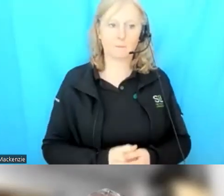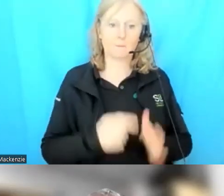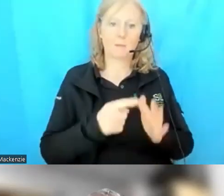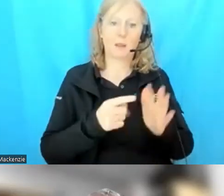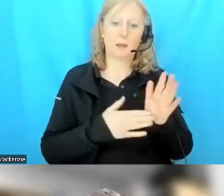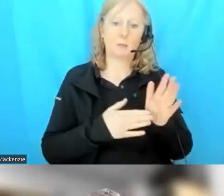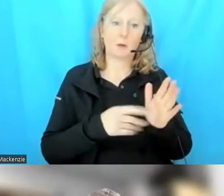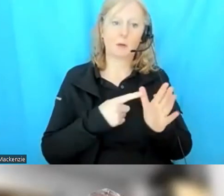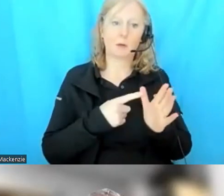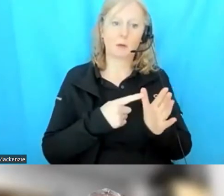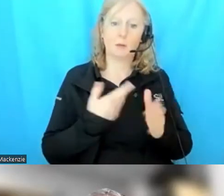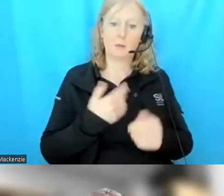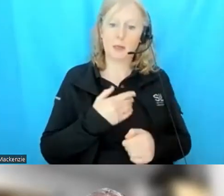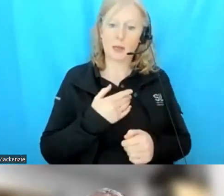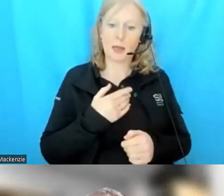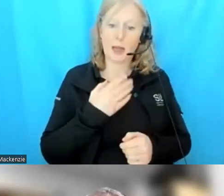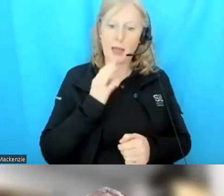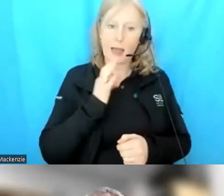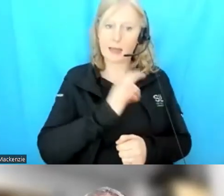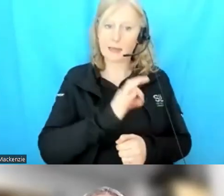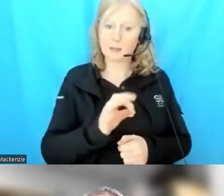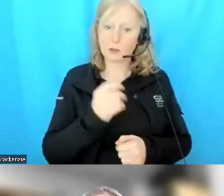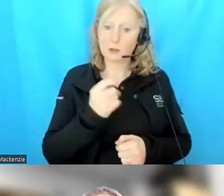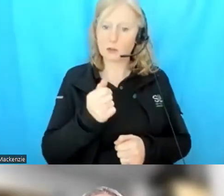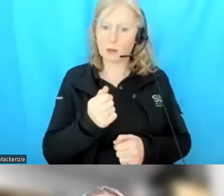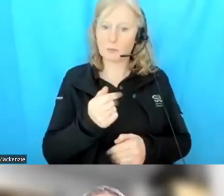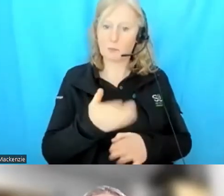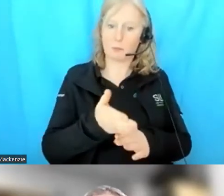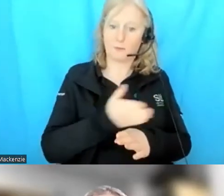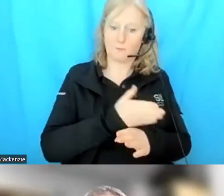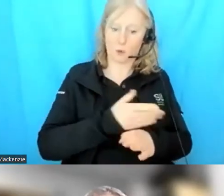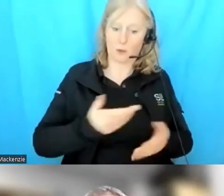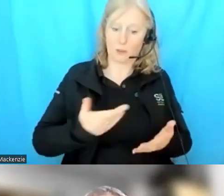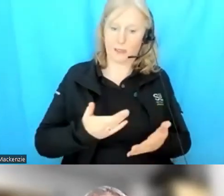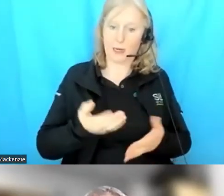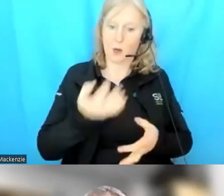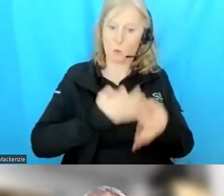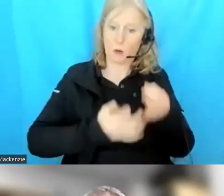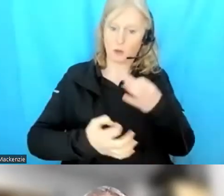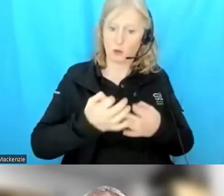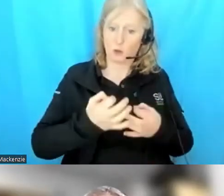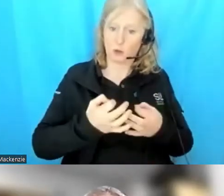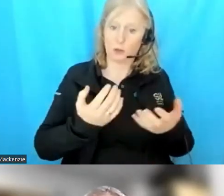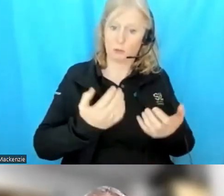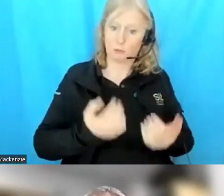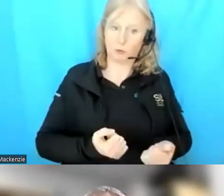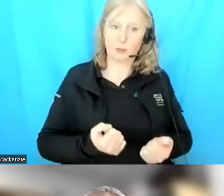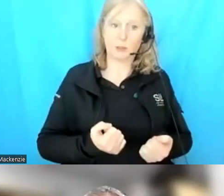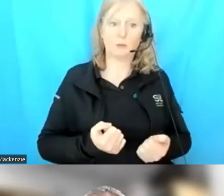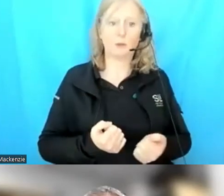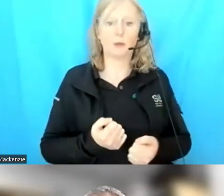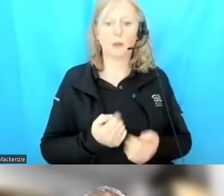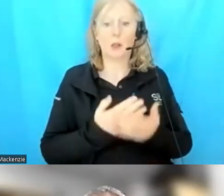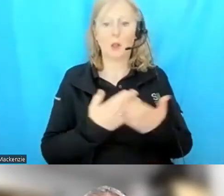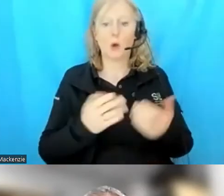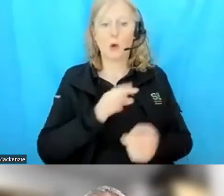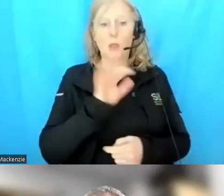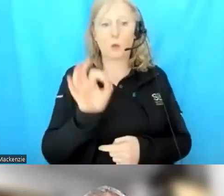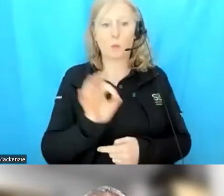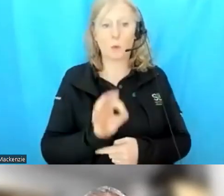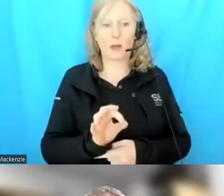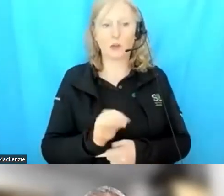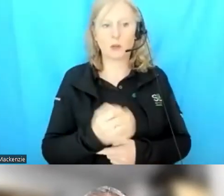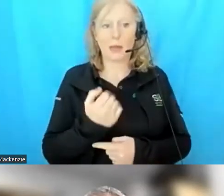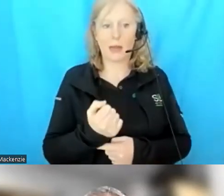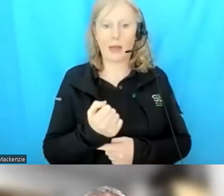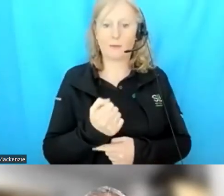some attendees to submit their questions in advance of today. Quite a lot of the questions that we got were around